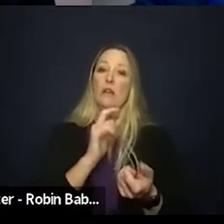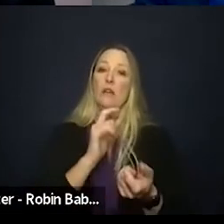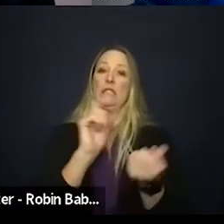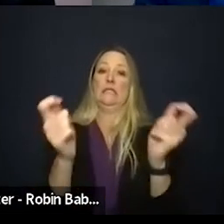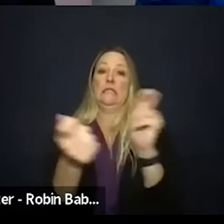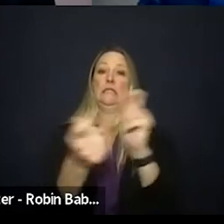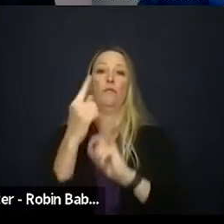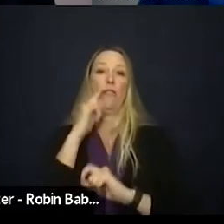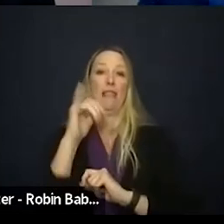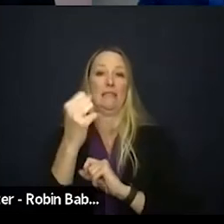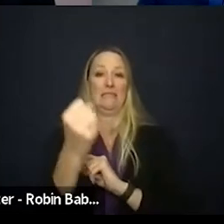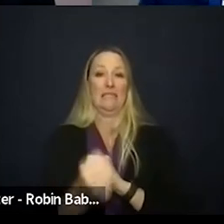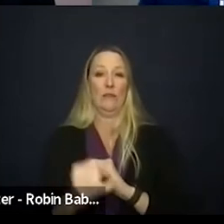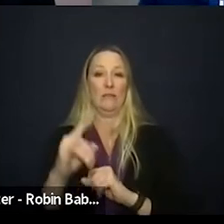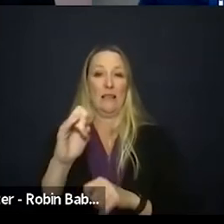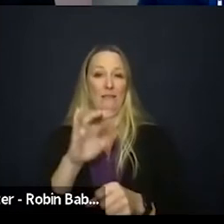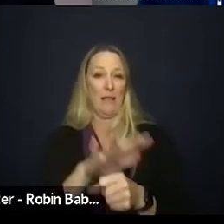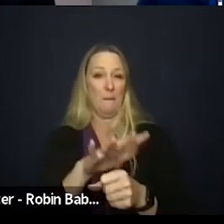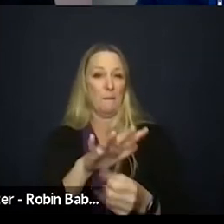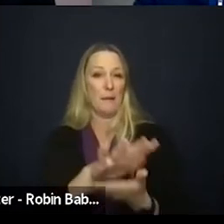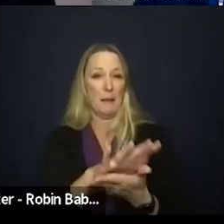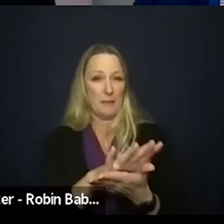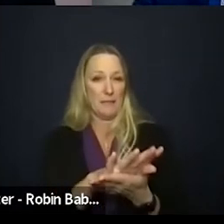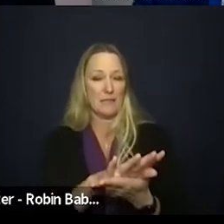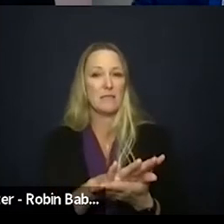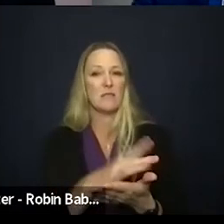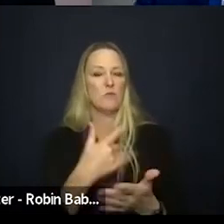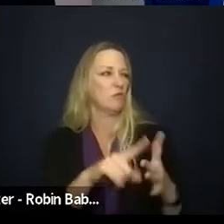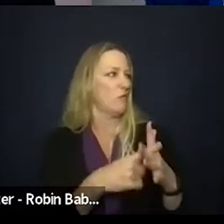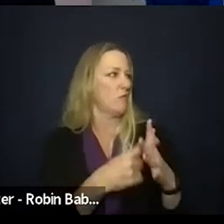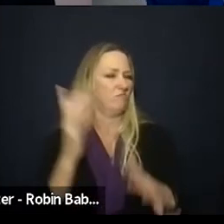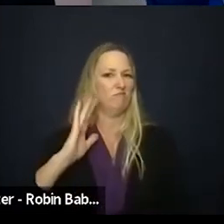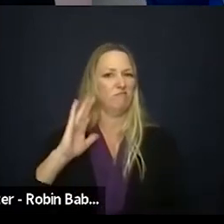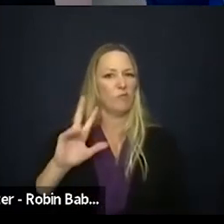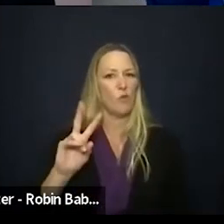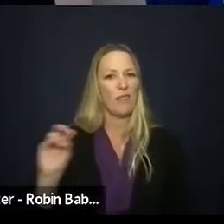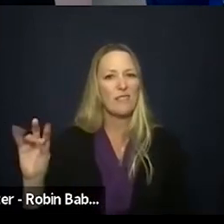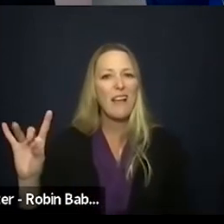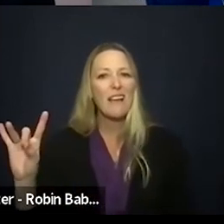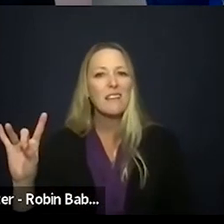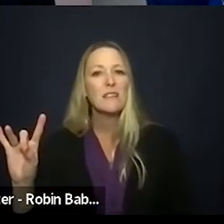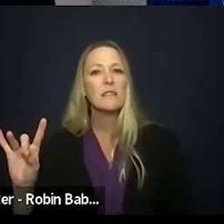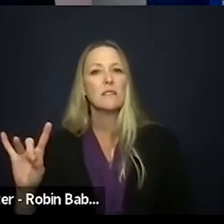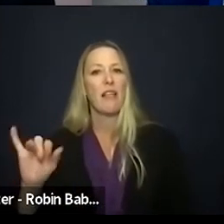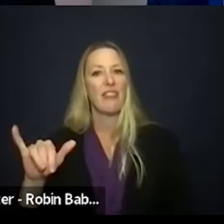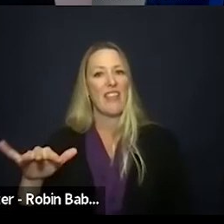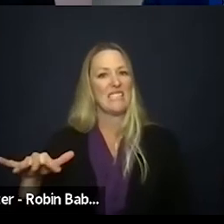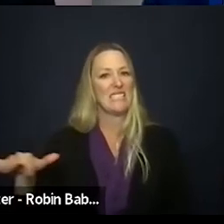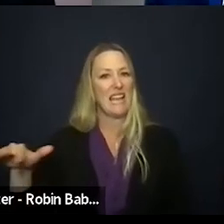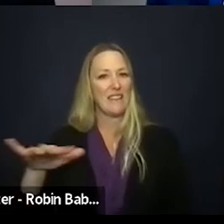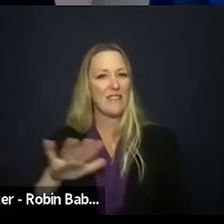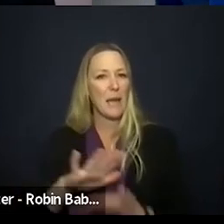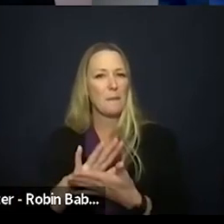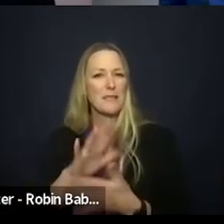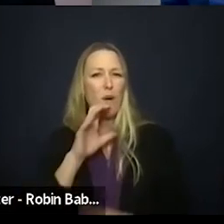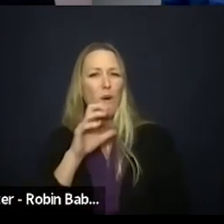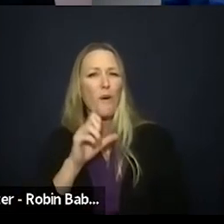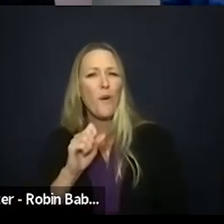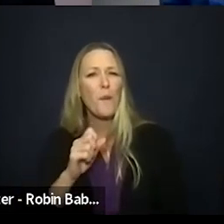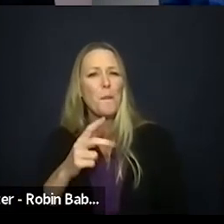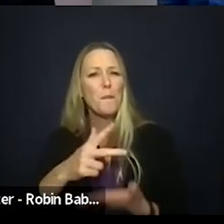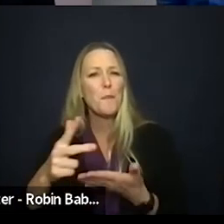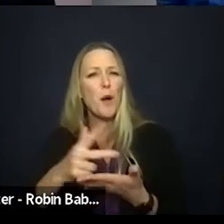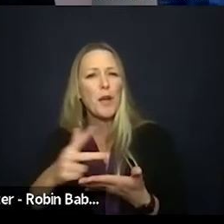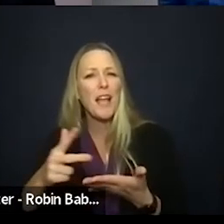campus that started with our efforts in 2008 this whole side of campus was old parking lots and